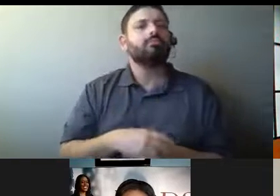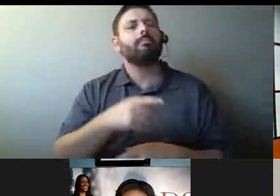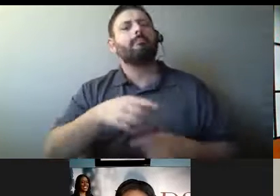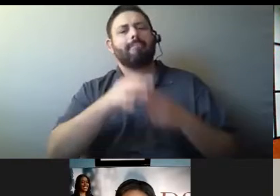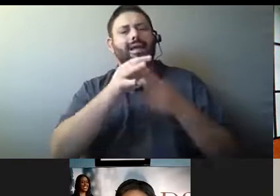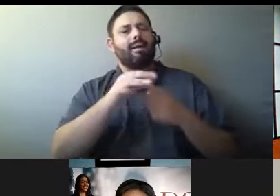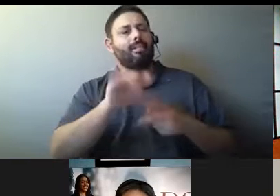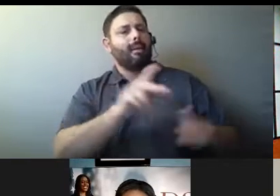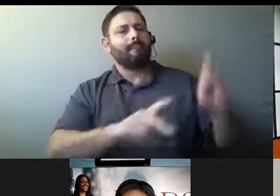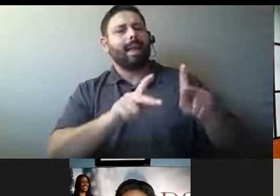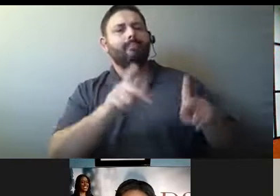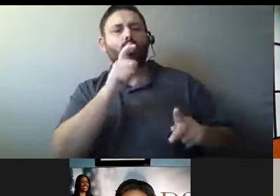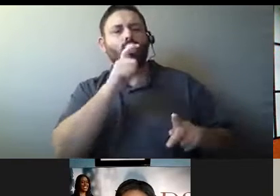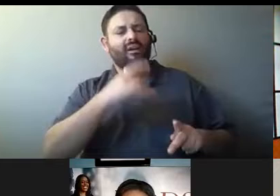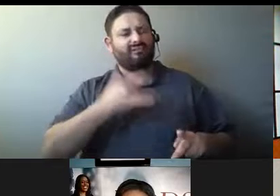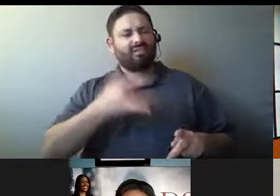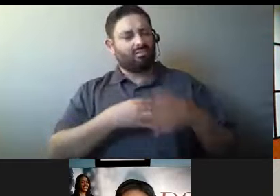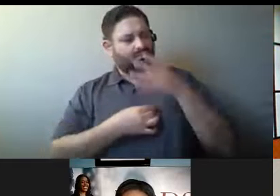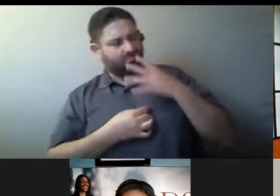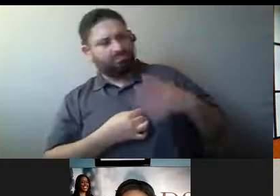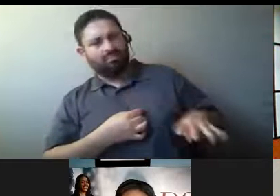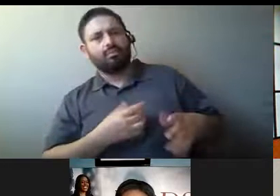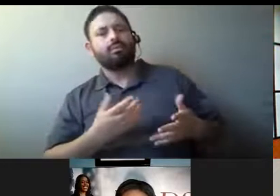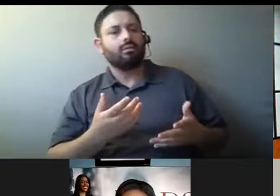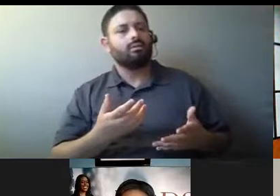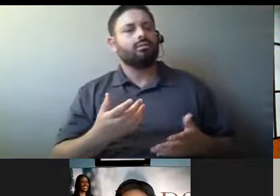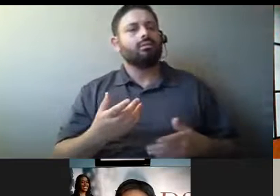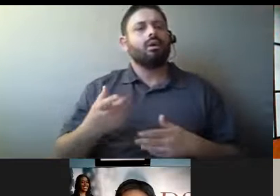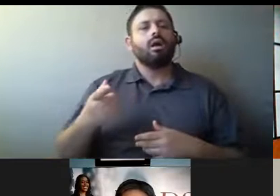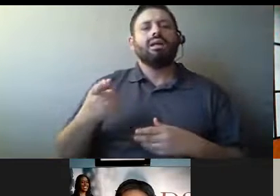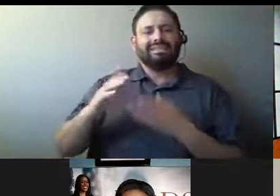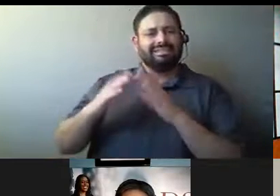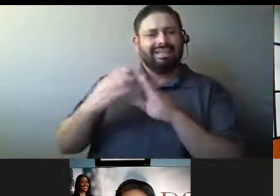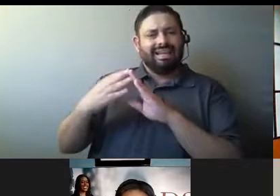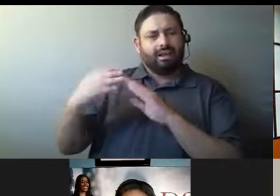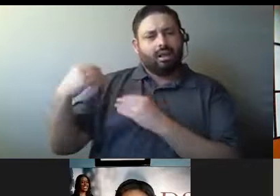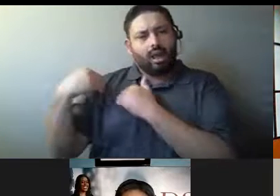they're never thought about. Of course, holding city accountability, and